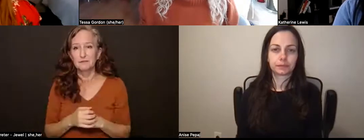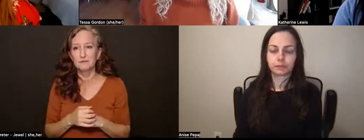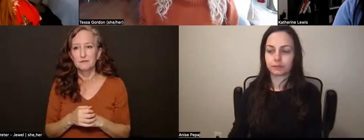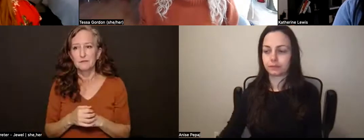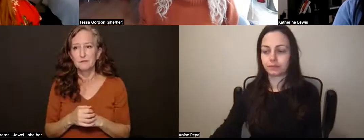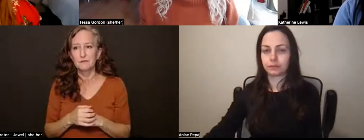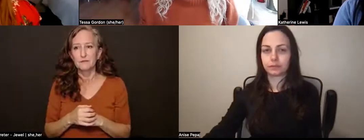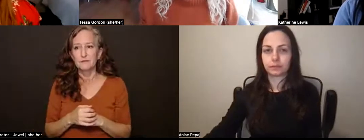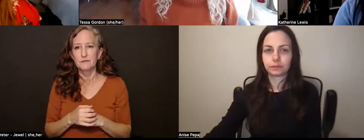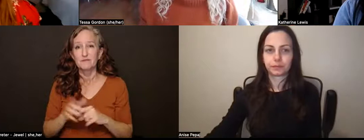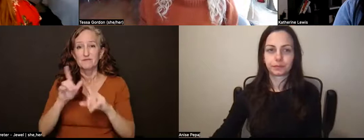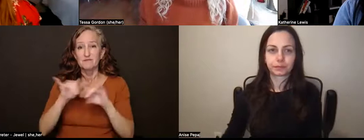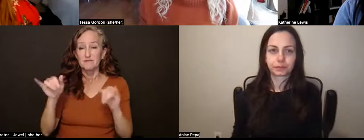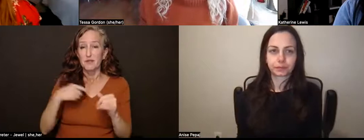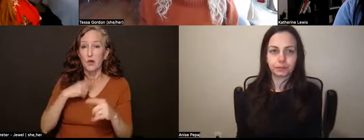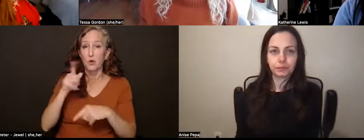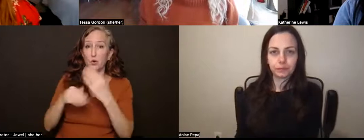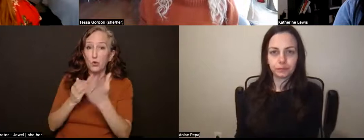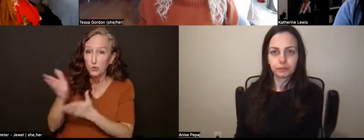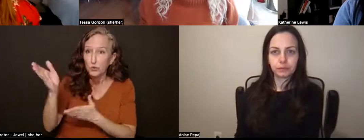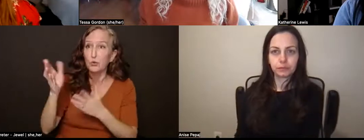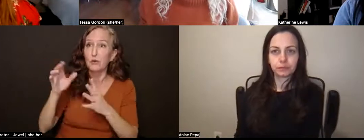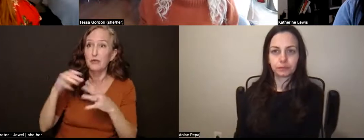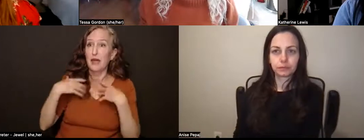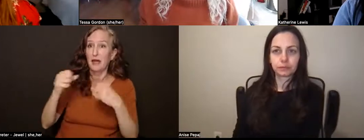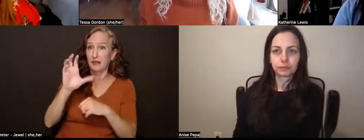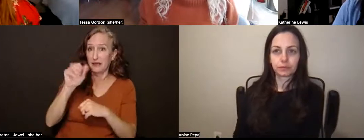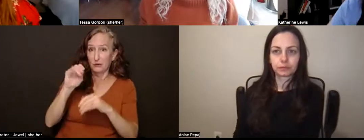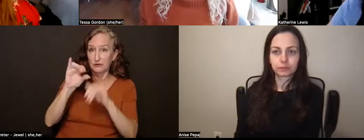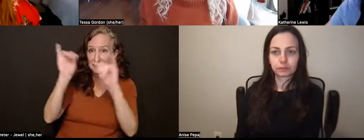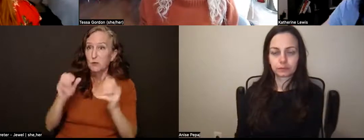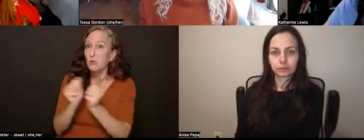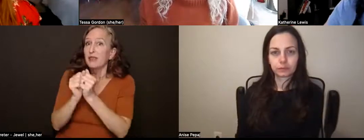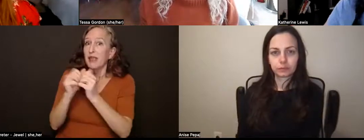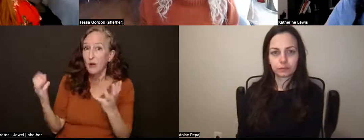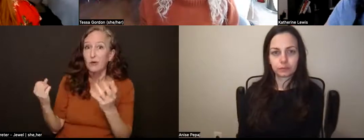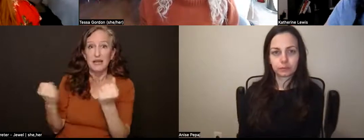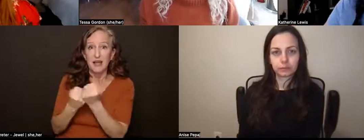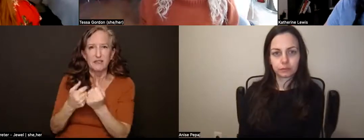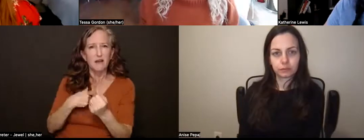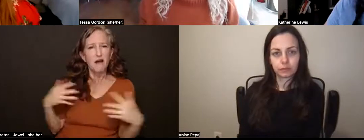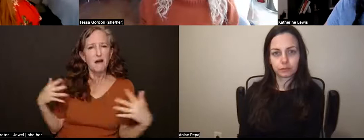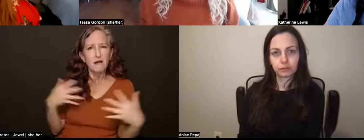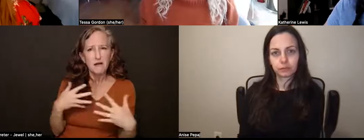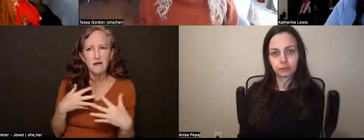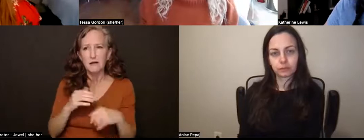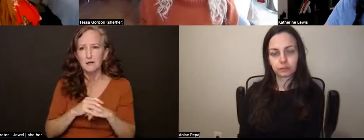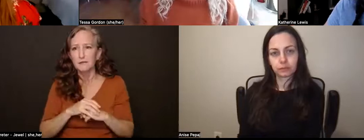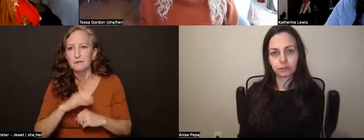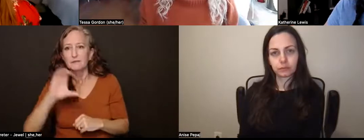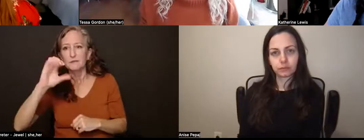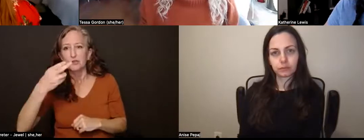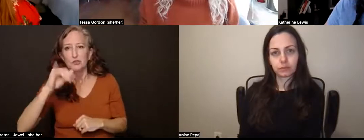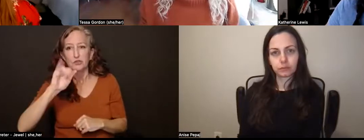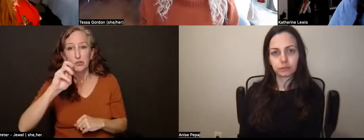going into the healthcare system without an advocate. And you Even know, as a physician. I'm sorry, this is Chimére who's